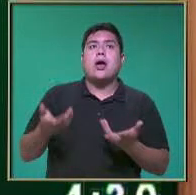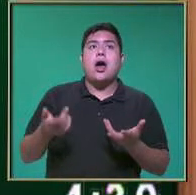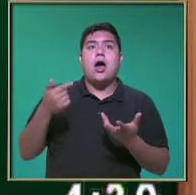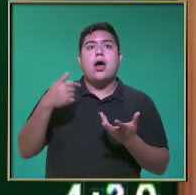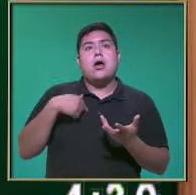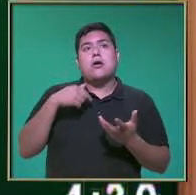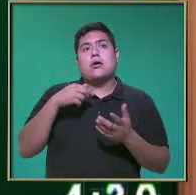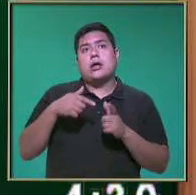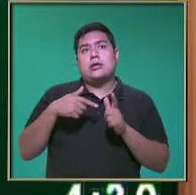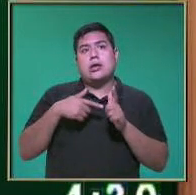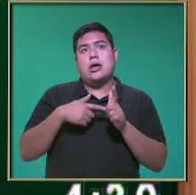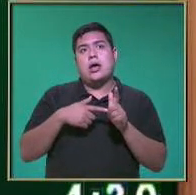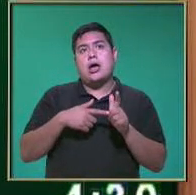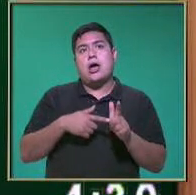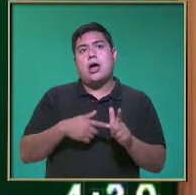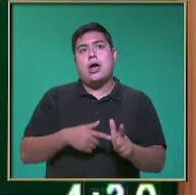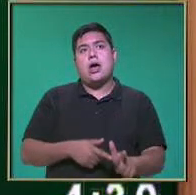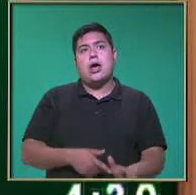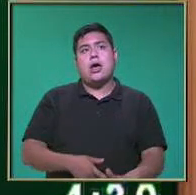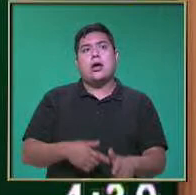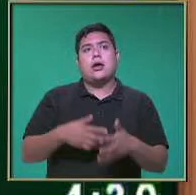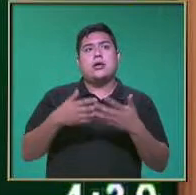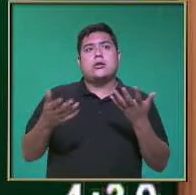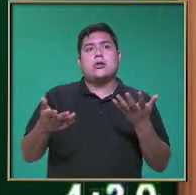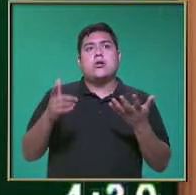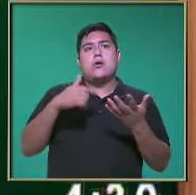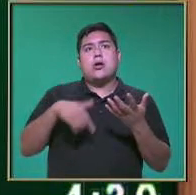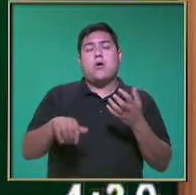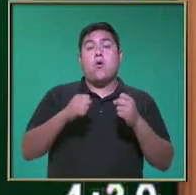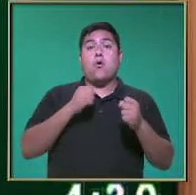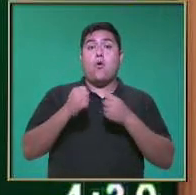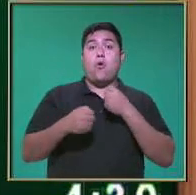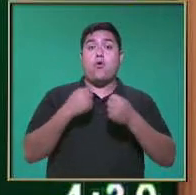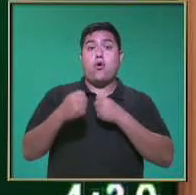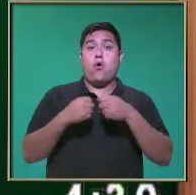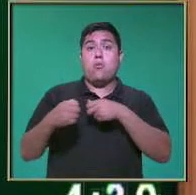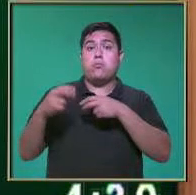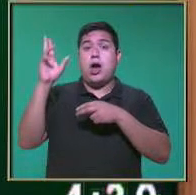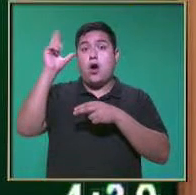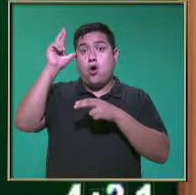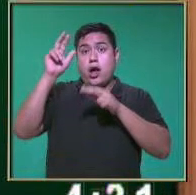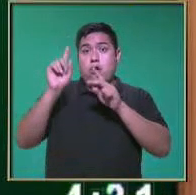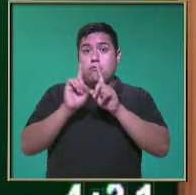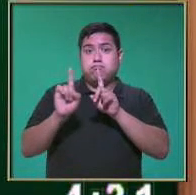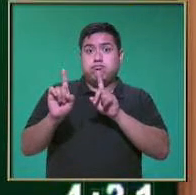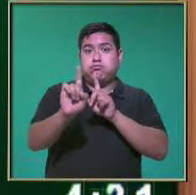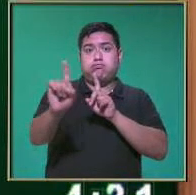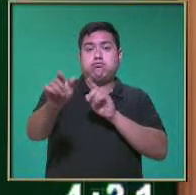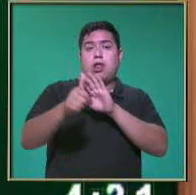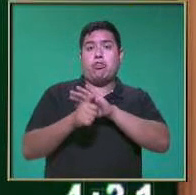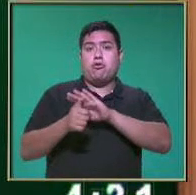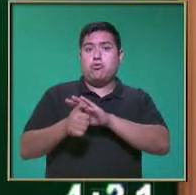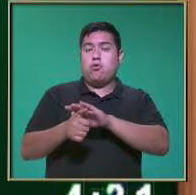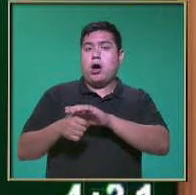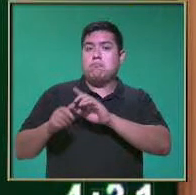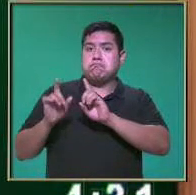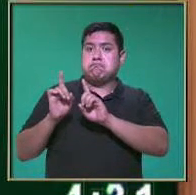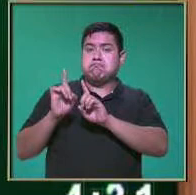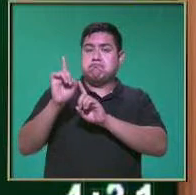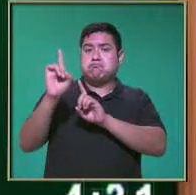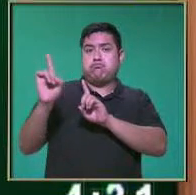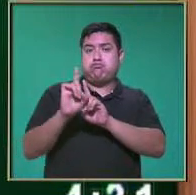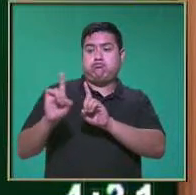and even fell asleep under a tree. Meanwhile, the tortoise walked on slowly but steadily